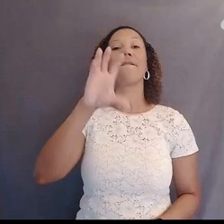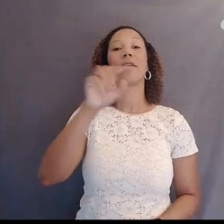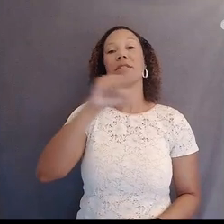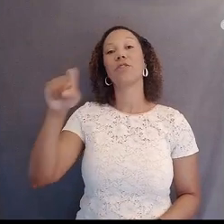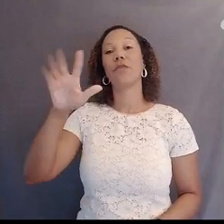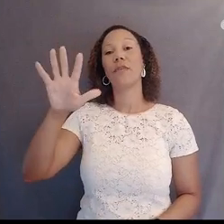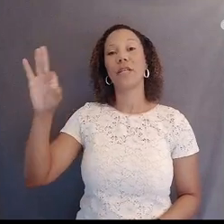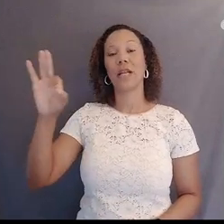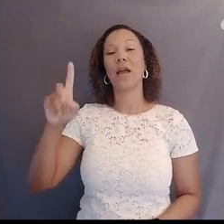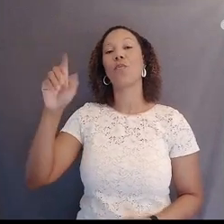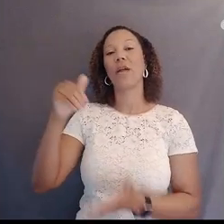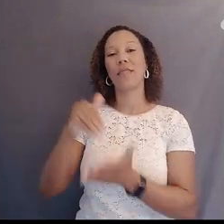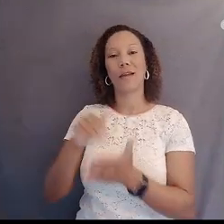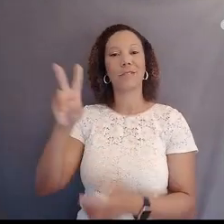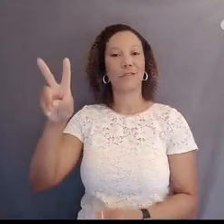there are